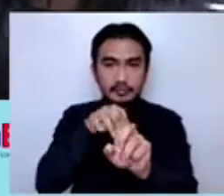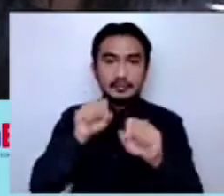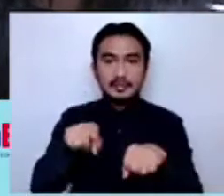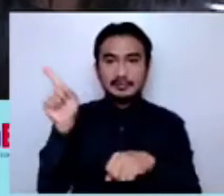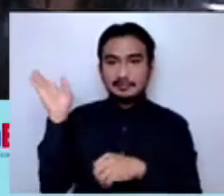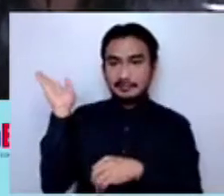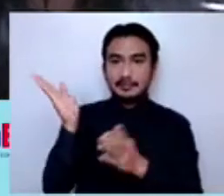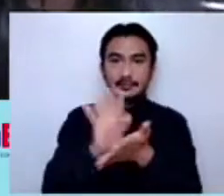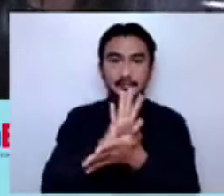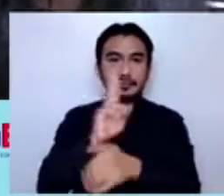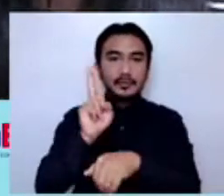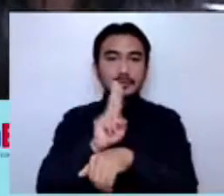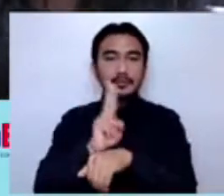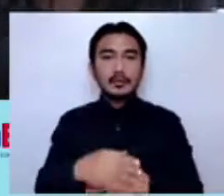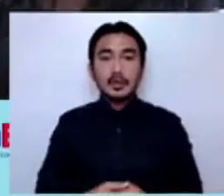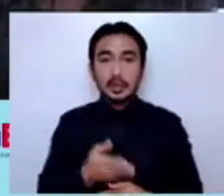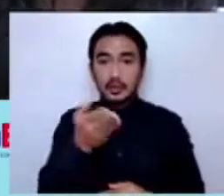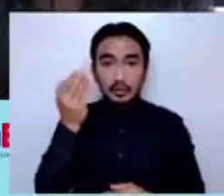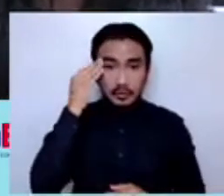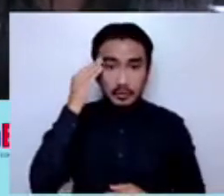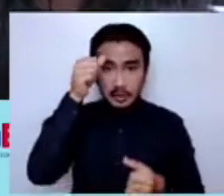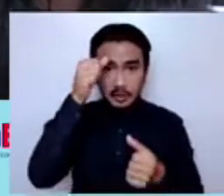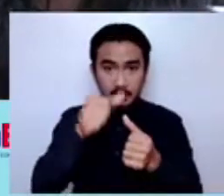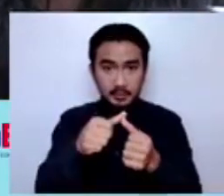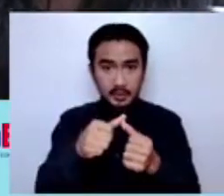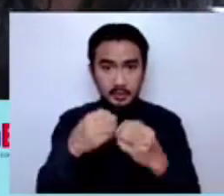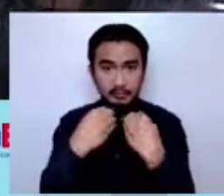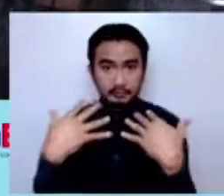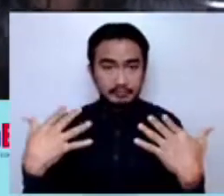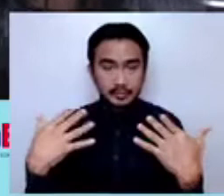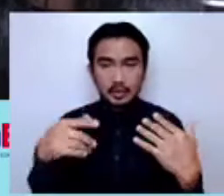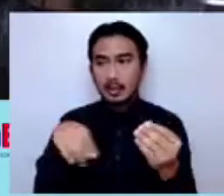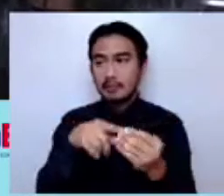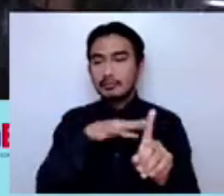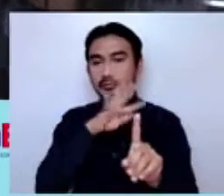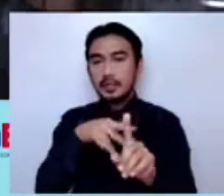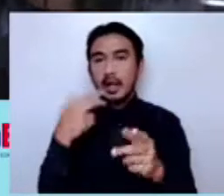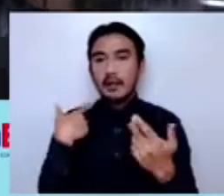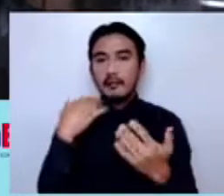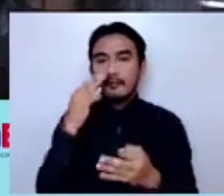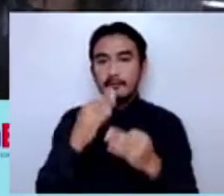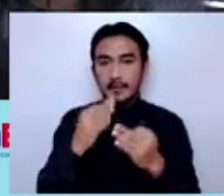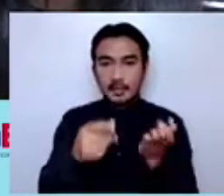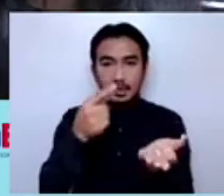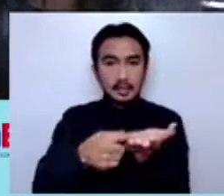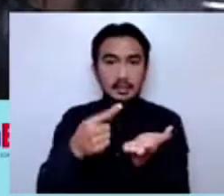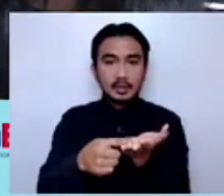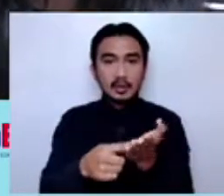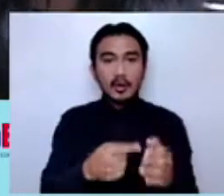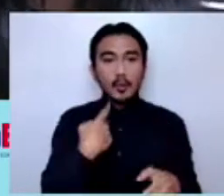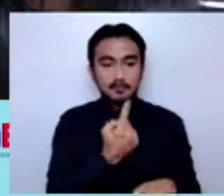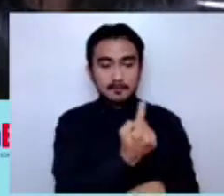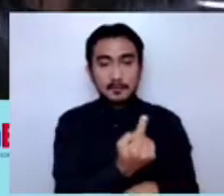to note, a reminder to our observers, to arrive at a final rating, each observer discusses and justifies